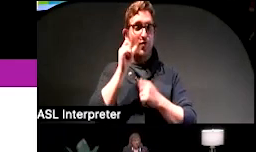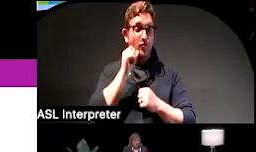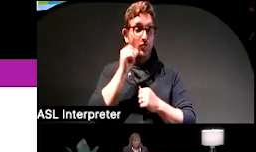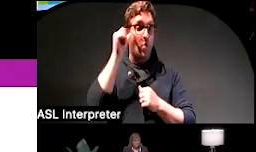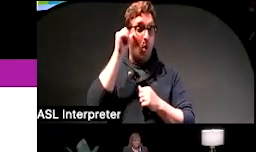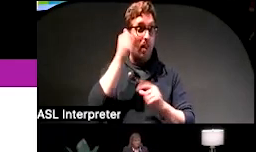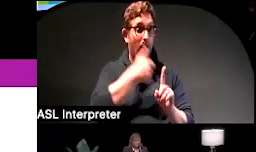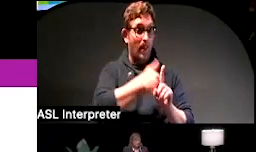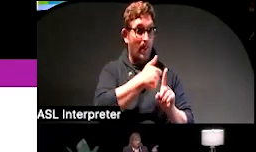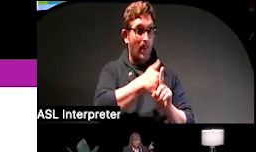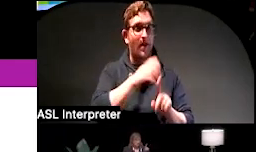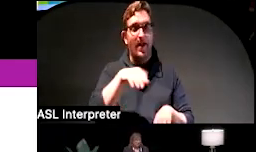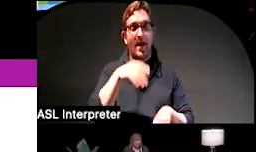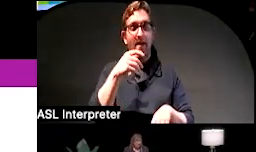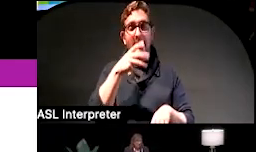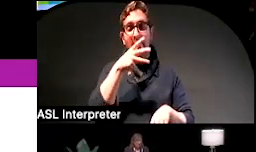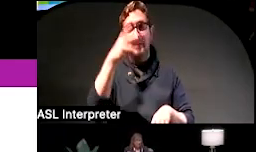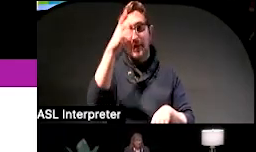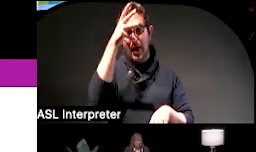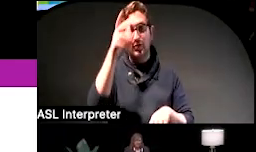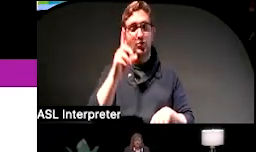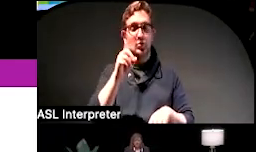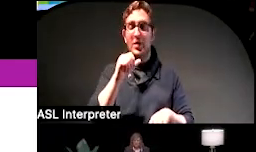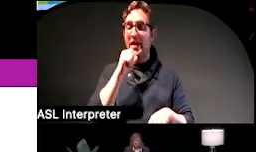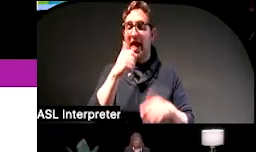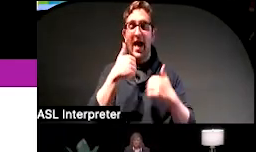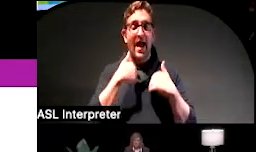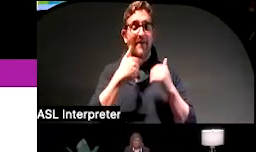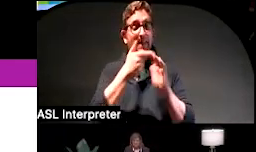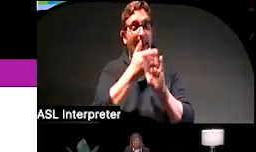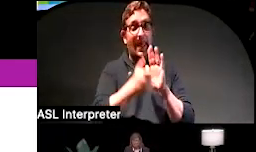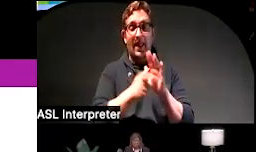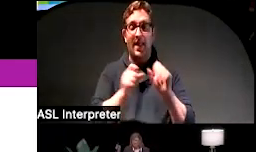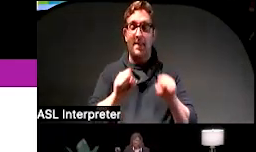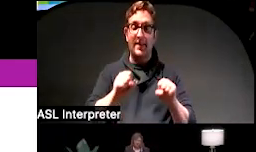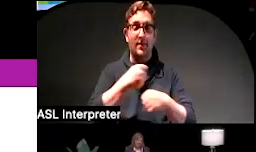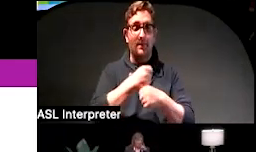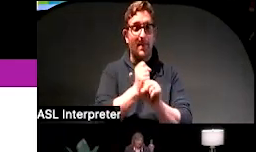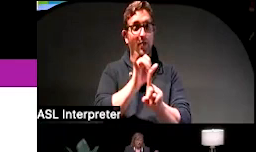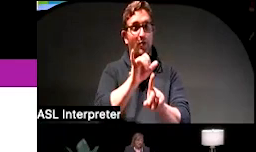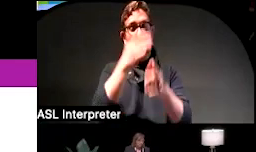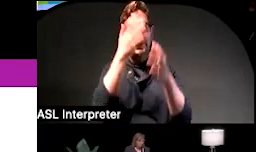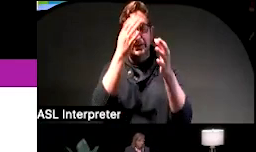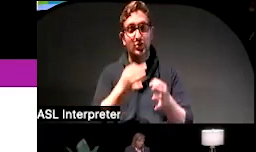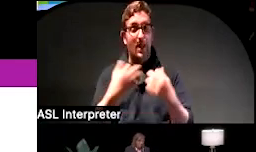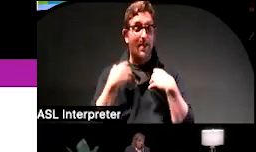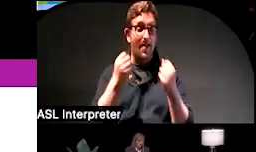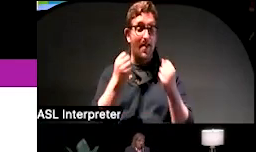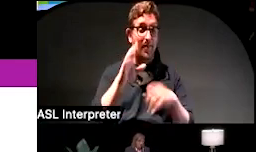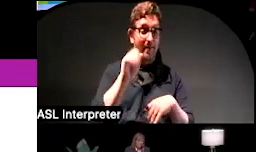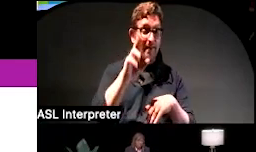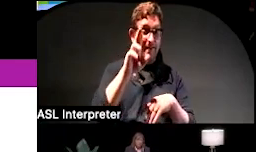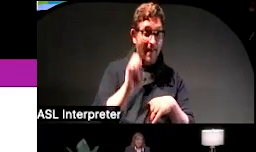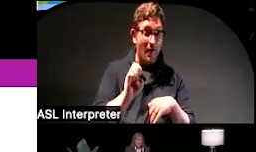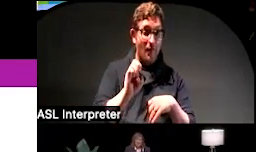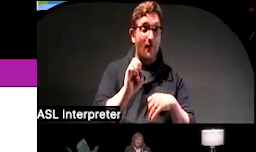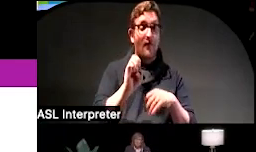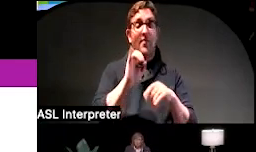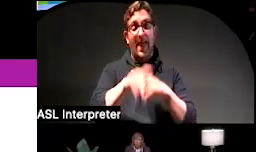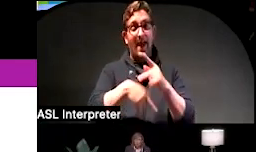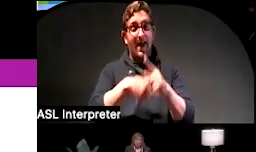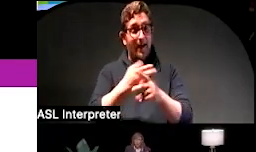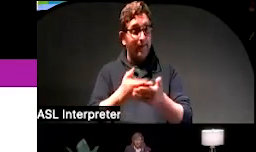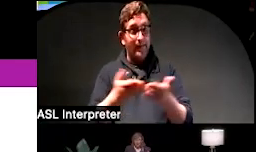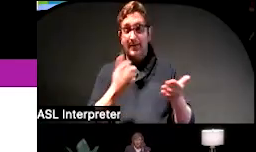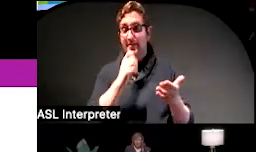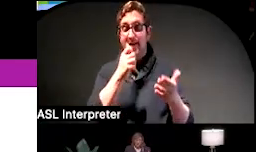and parents do not have the legal ability to make those decisions in healthcare and other places. And